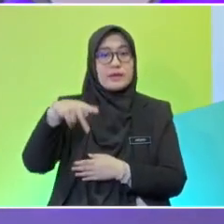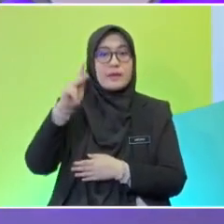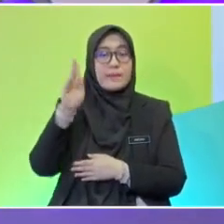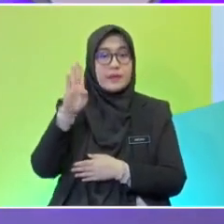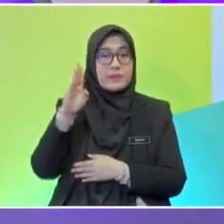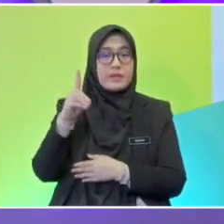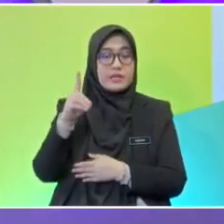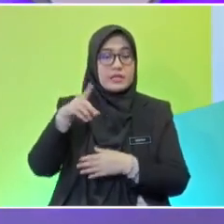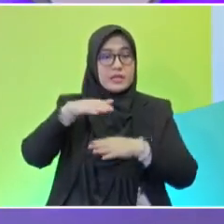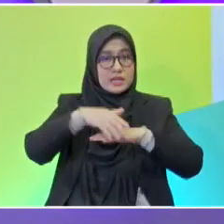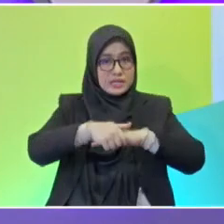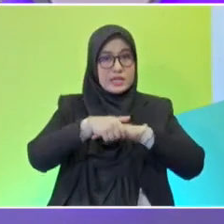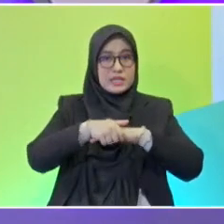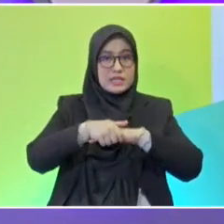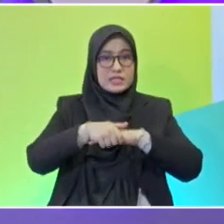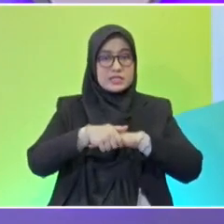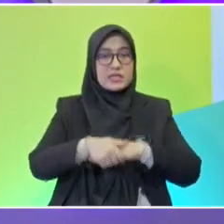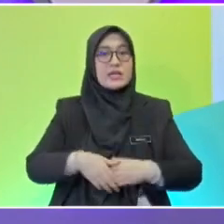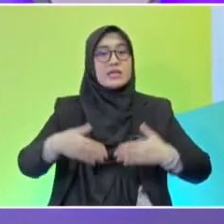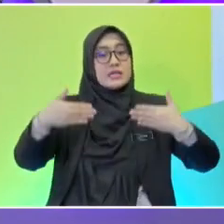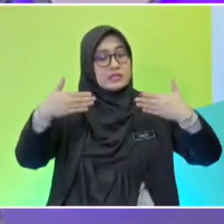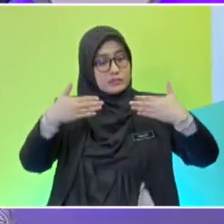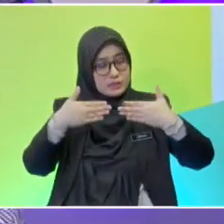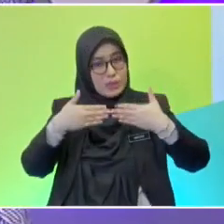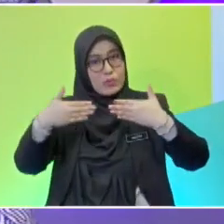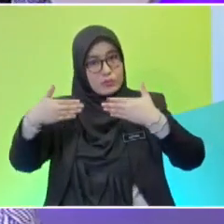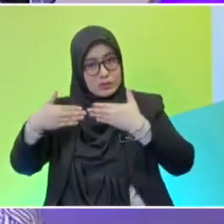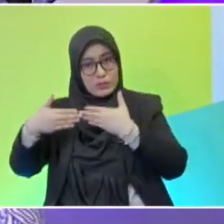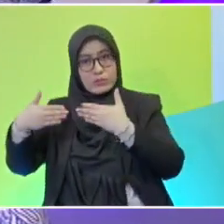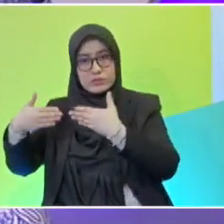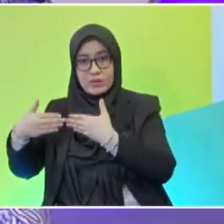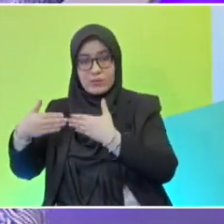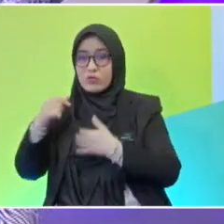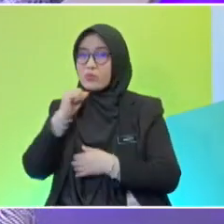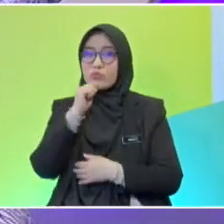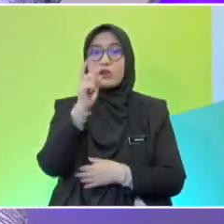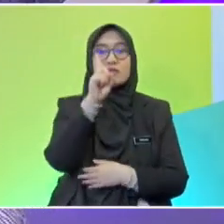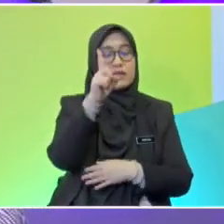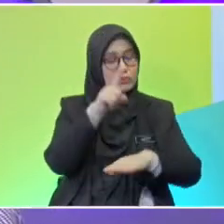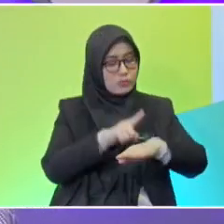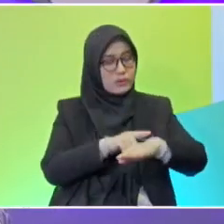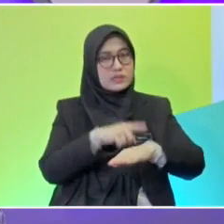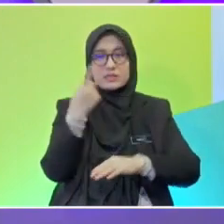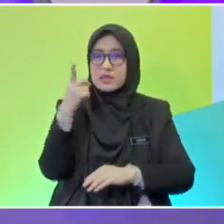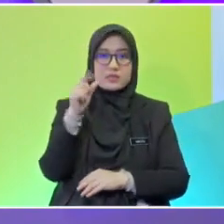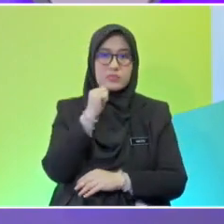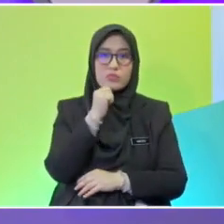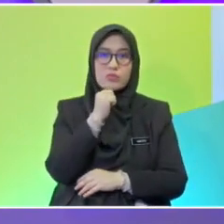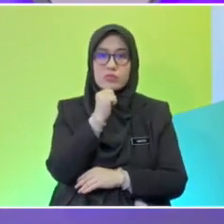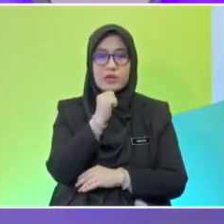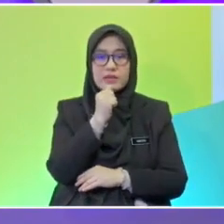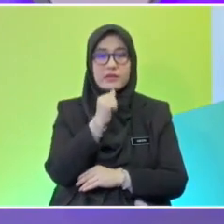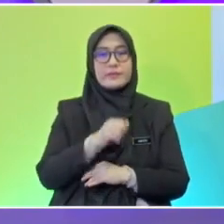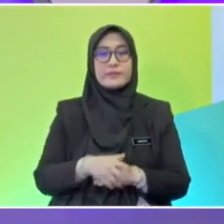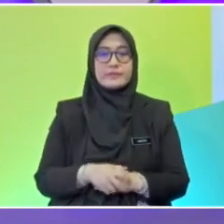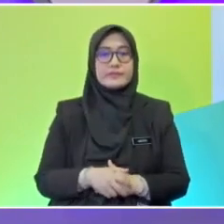English is continuous. It is not something that is done at the end of the school year. It is not something that is done only